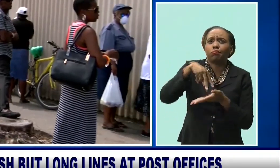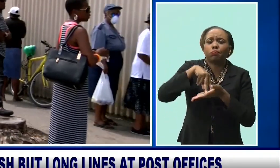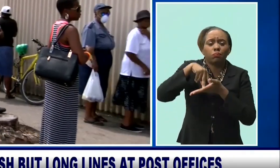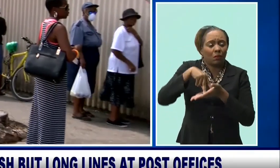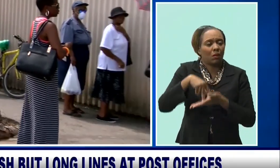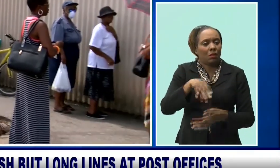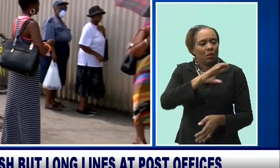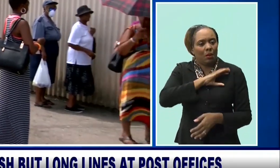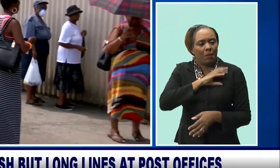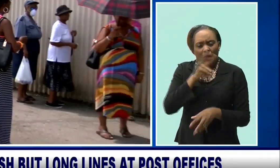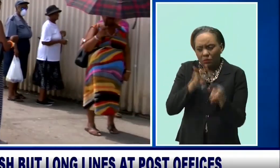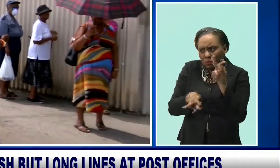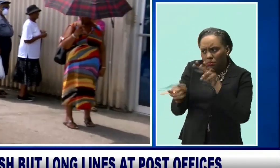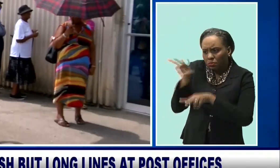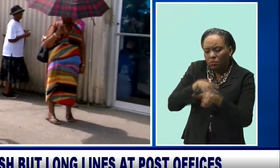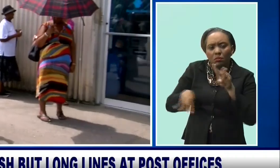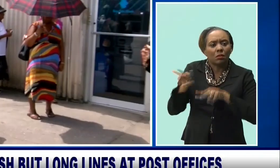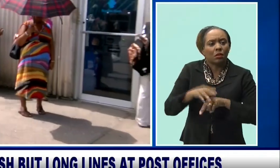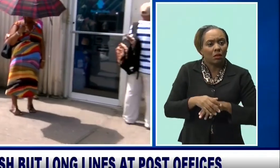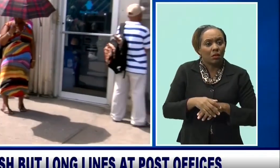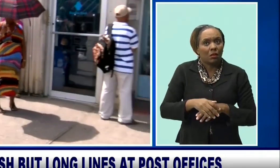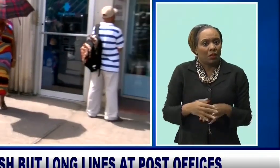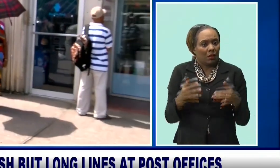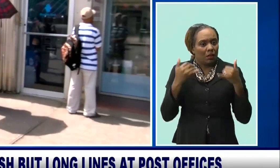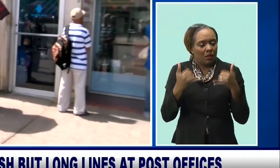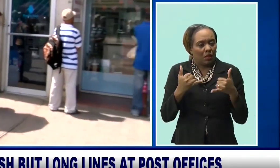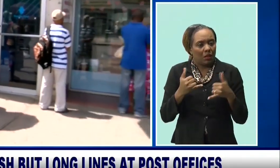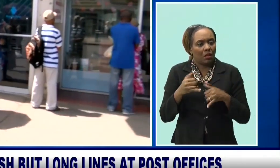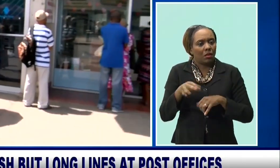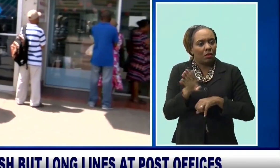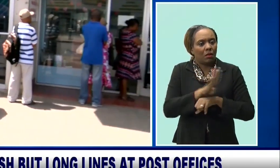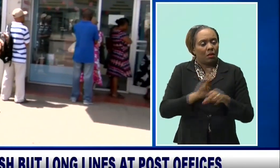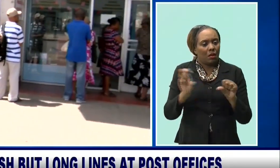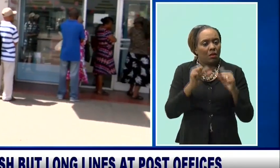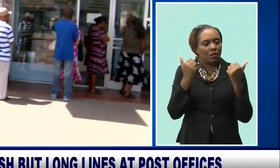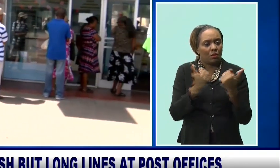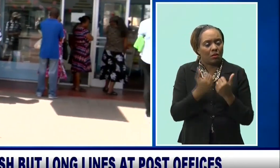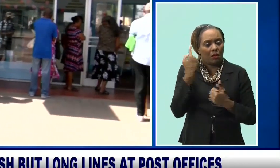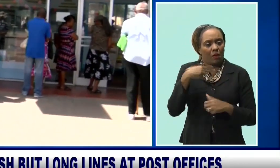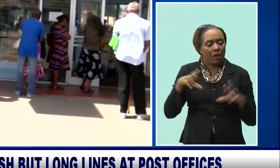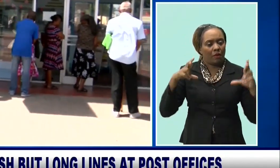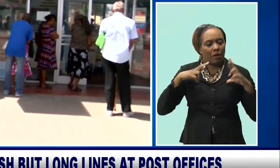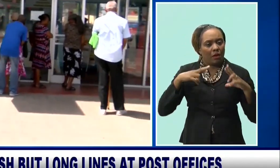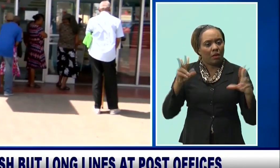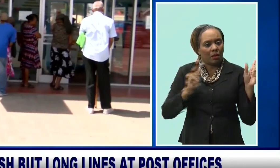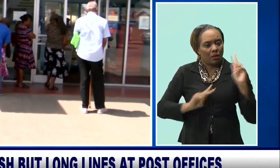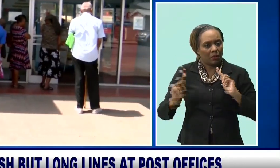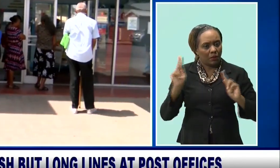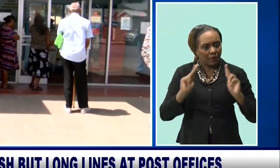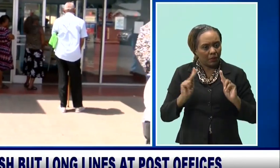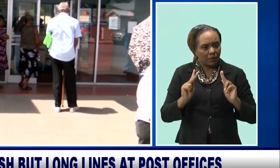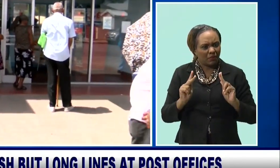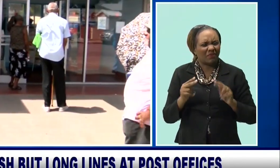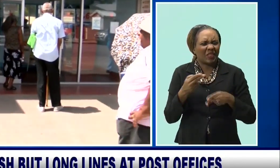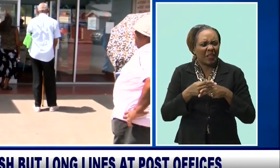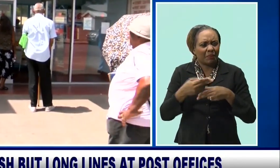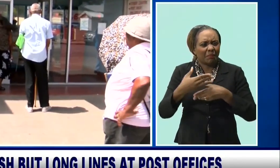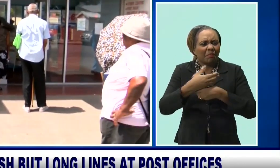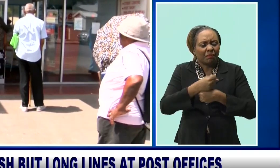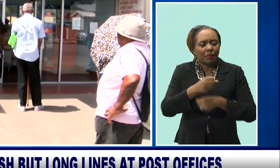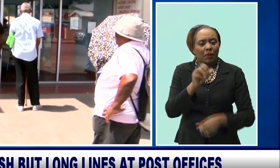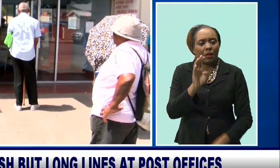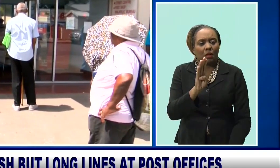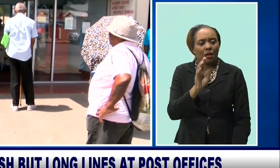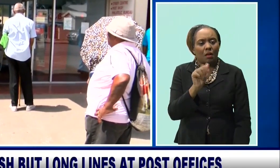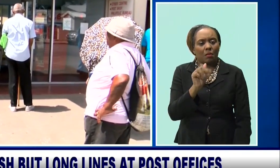of the police. In response to today's events, the Barbados Association of Retired Persons, or BARP, has urged seniors to be more